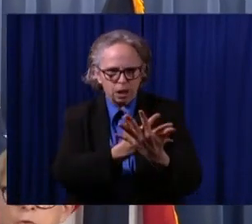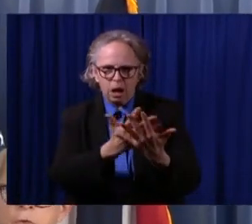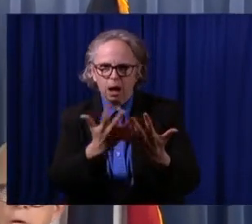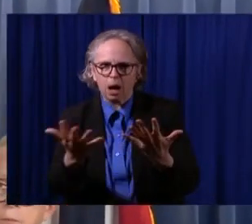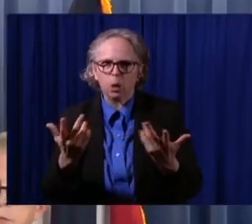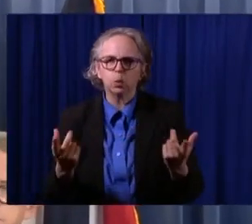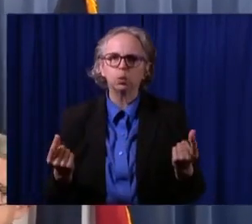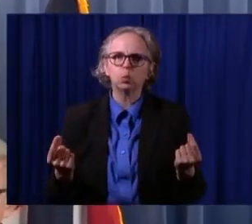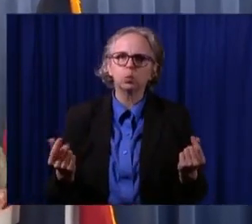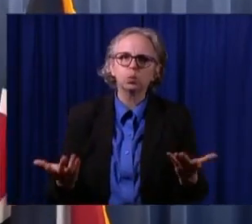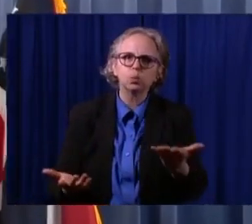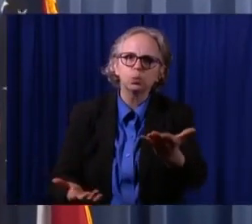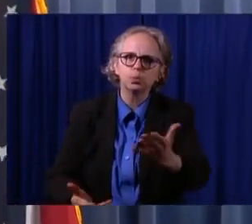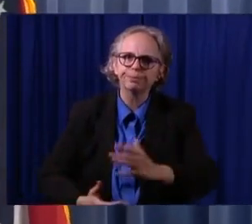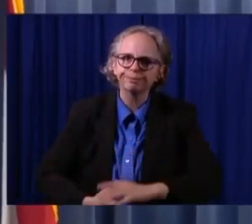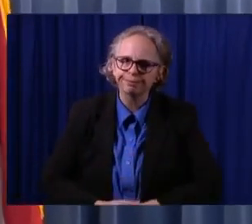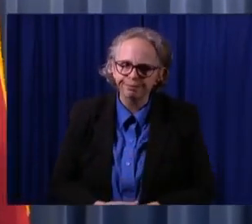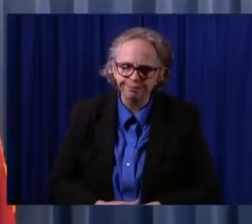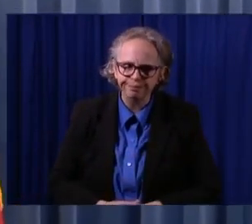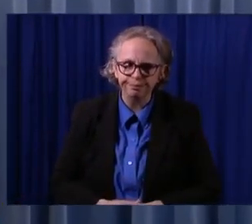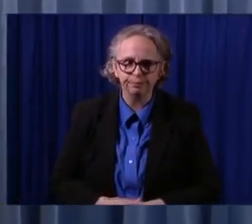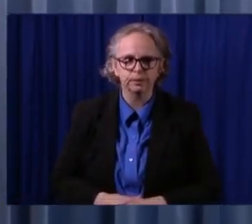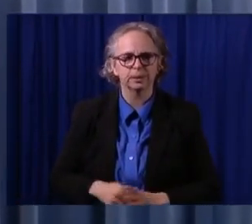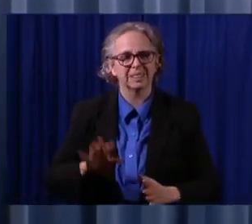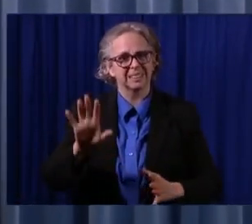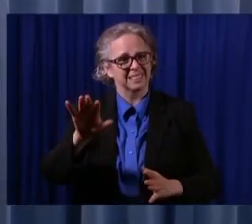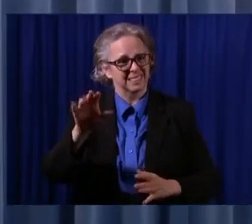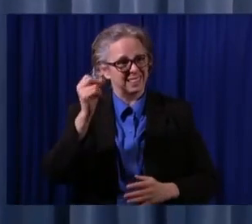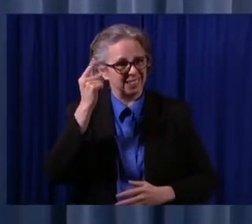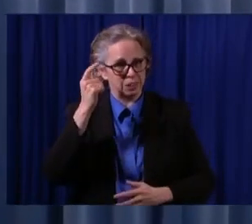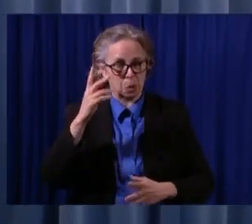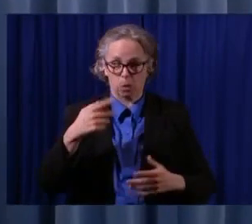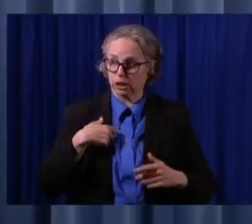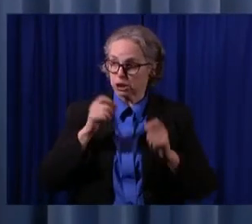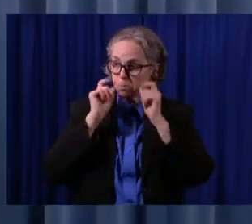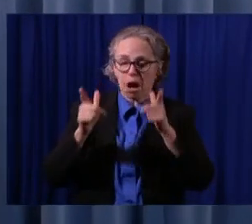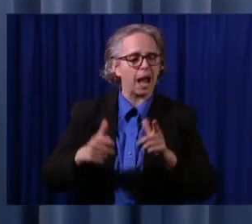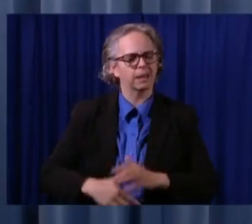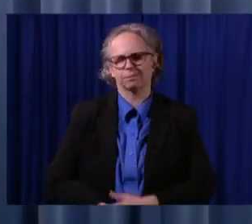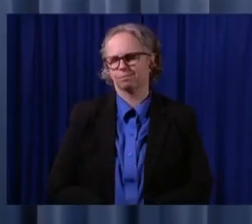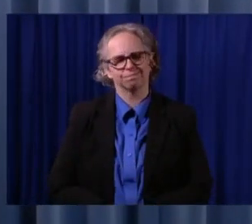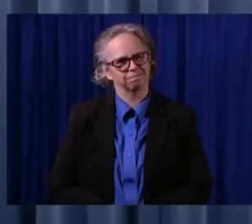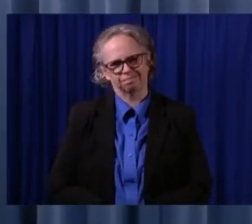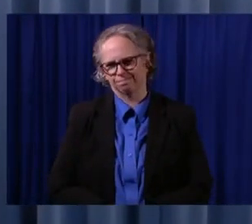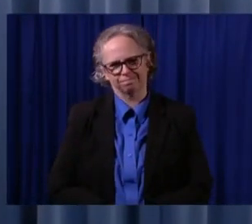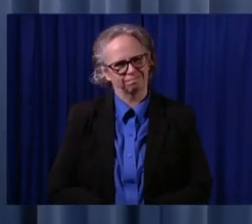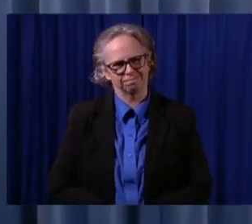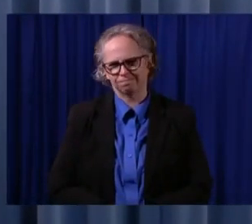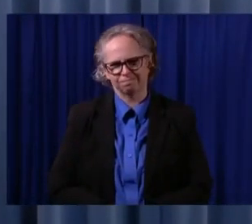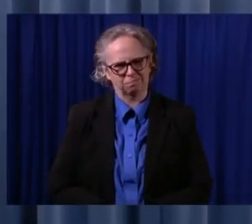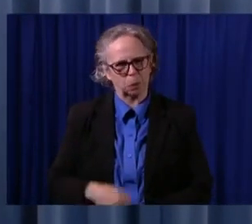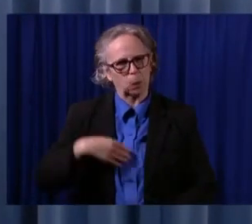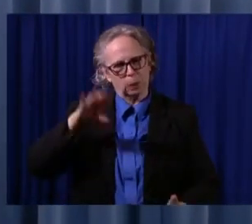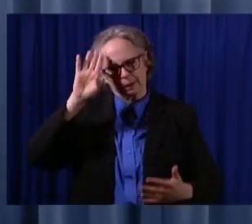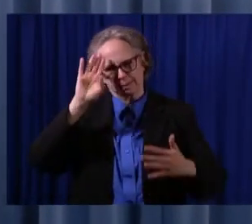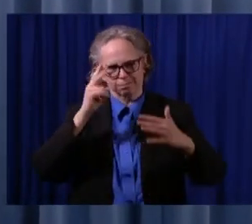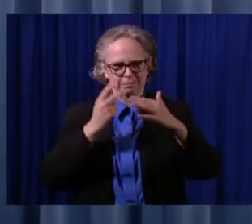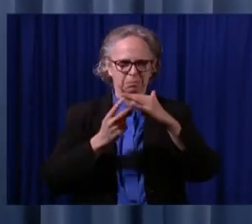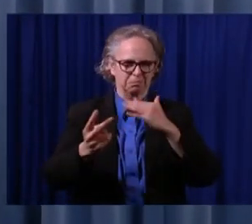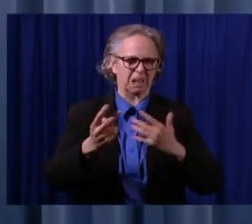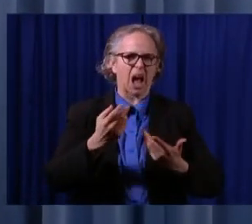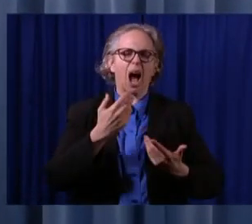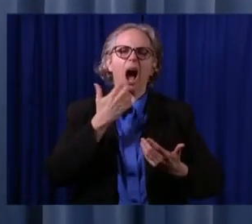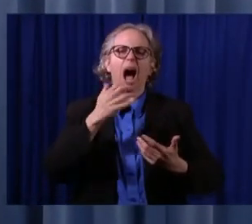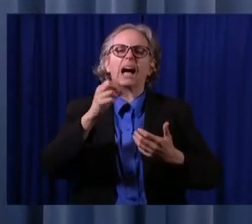None of this should come as a real shock. We're going to see hot spots. We're going to see increases in